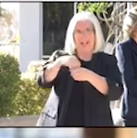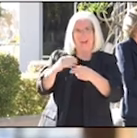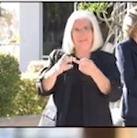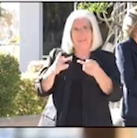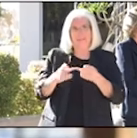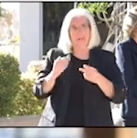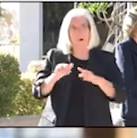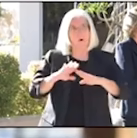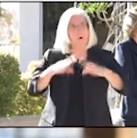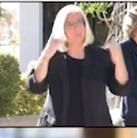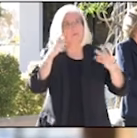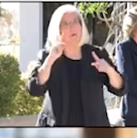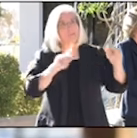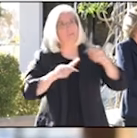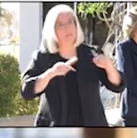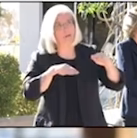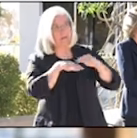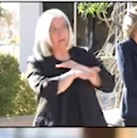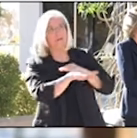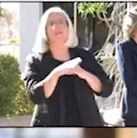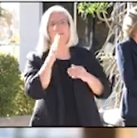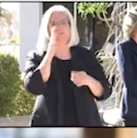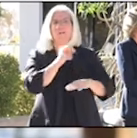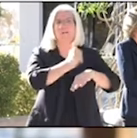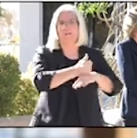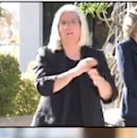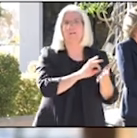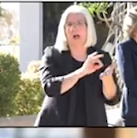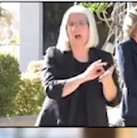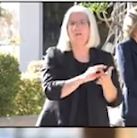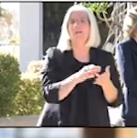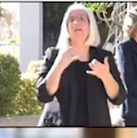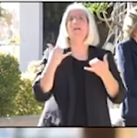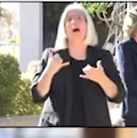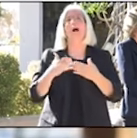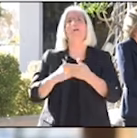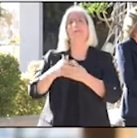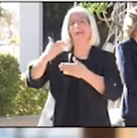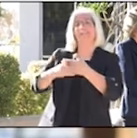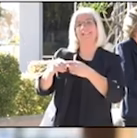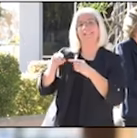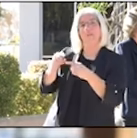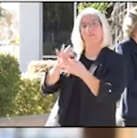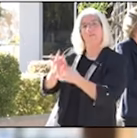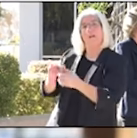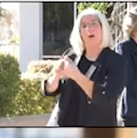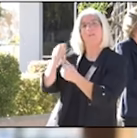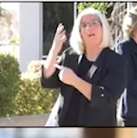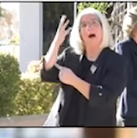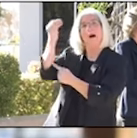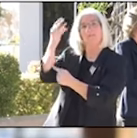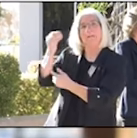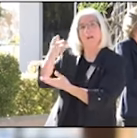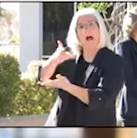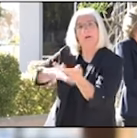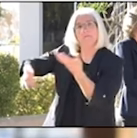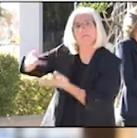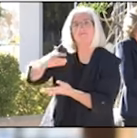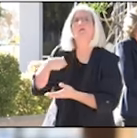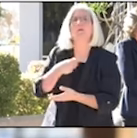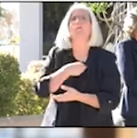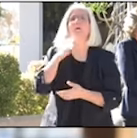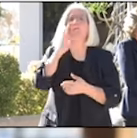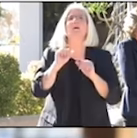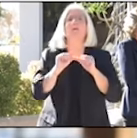For outdoor gatherings, we'll continue to allow outdoor gatherings, and the state allows them for First Amendment purposes, such